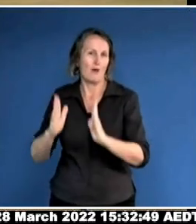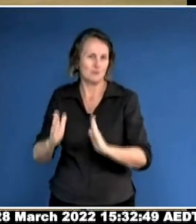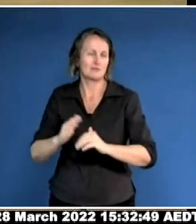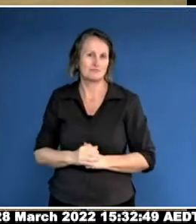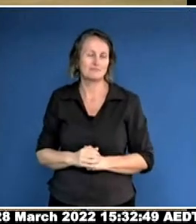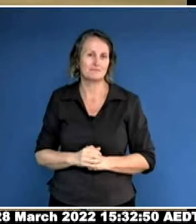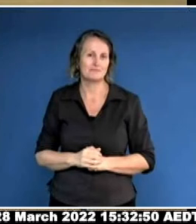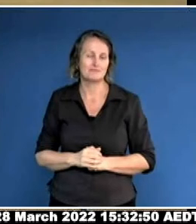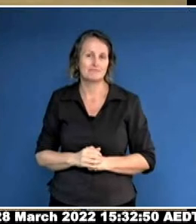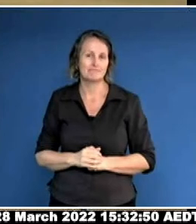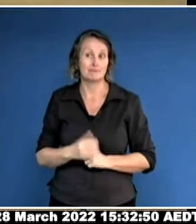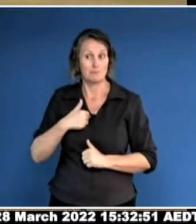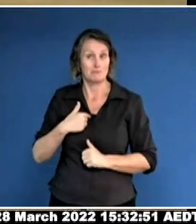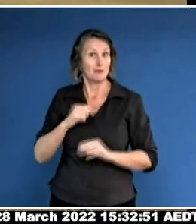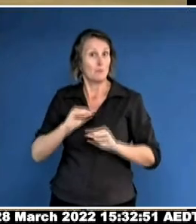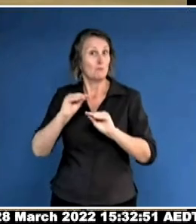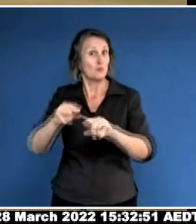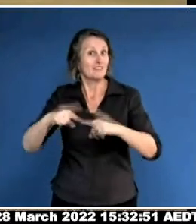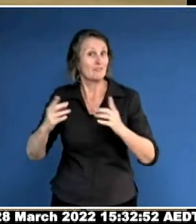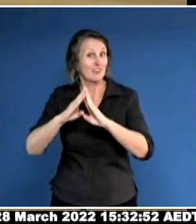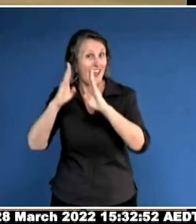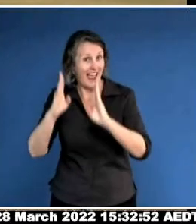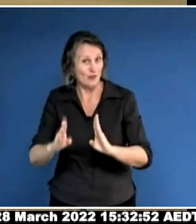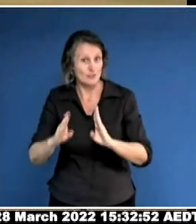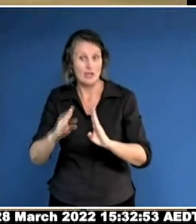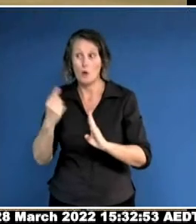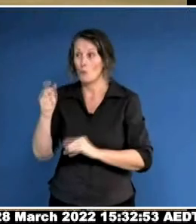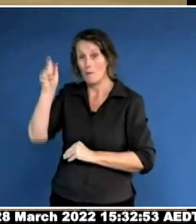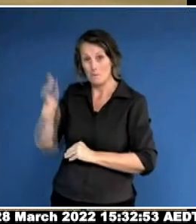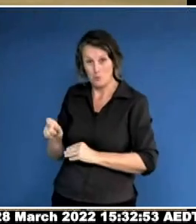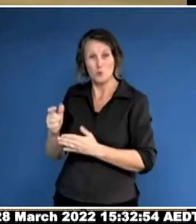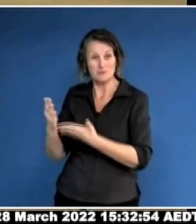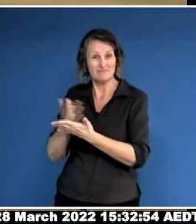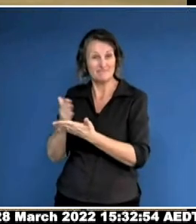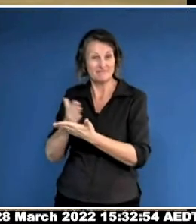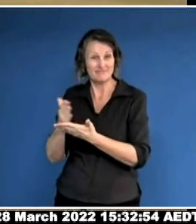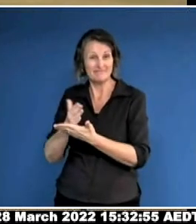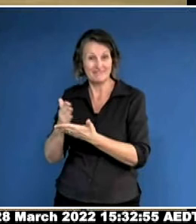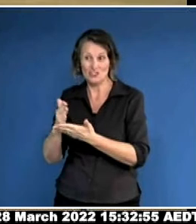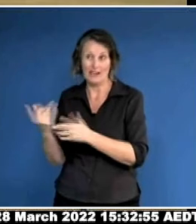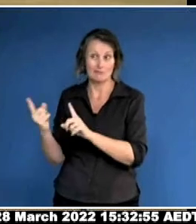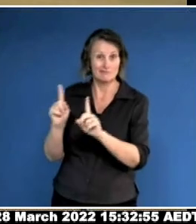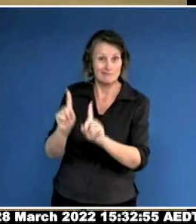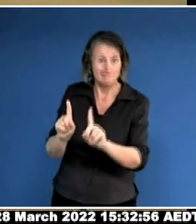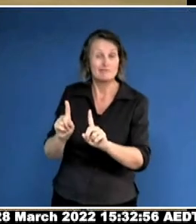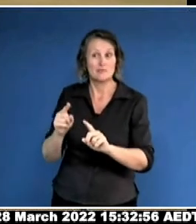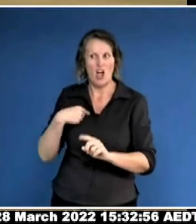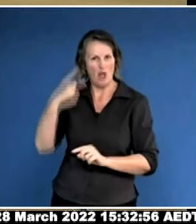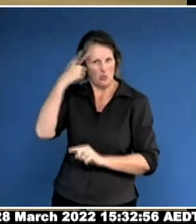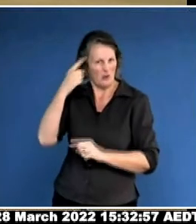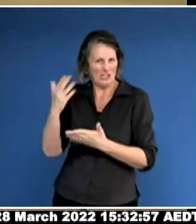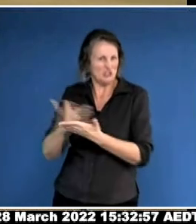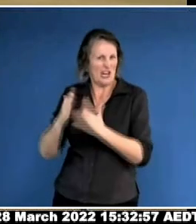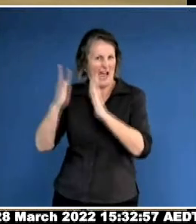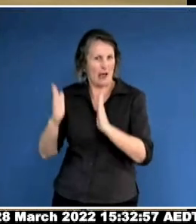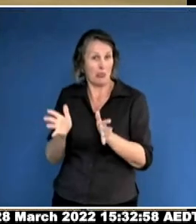friends moved in with me. It was supposed to just be as housemates, but he was very encouraging about wanting more. He